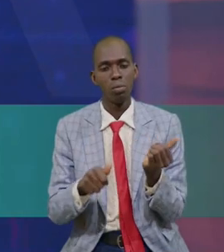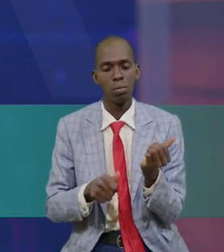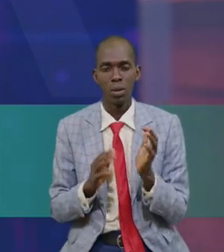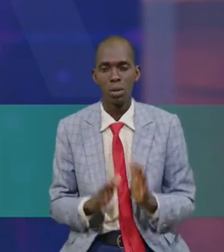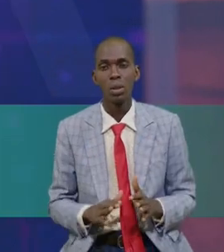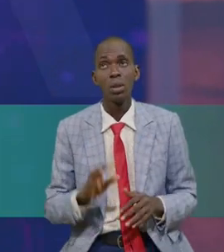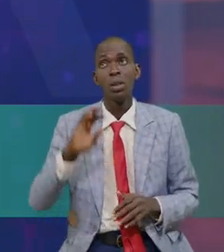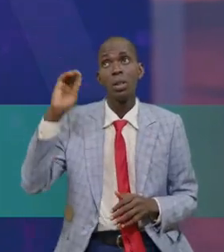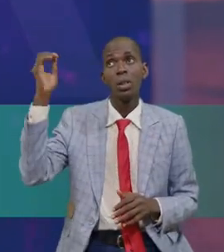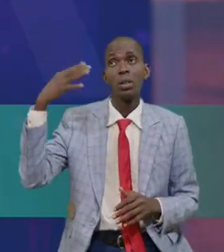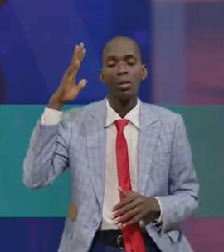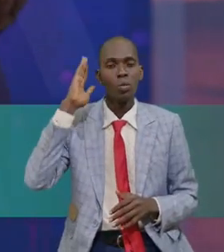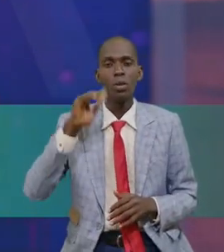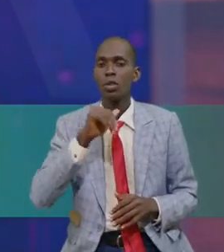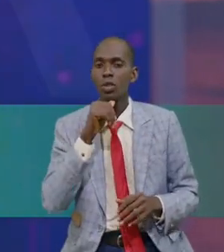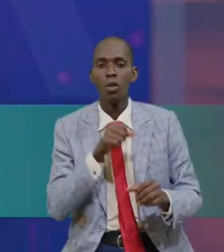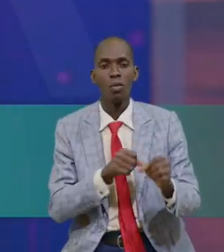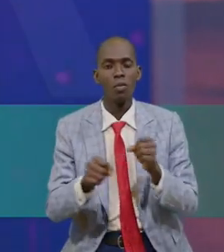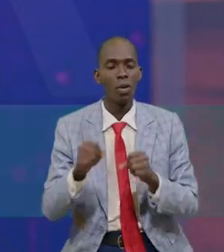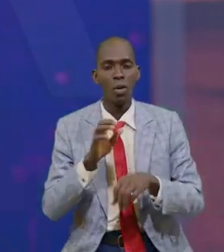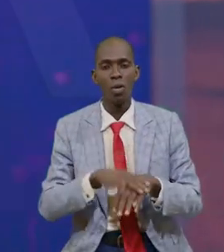fight on the pulpit. Grace